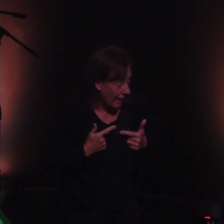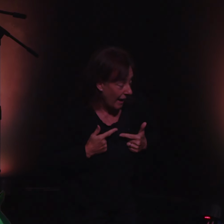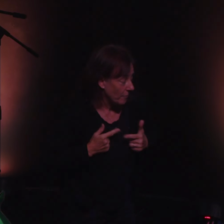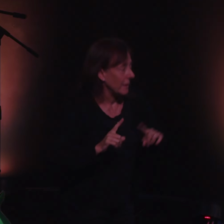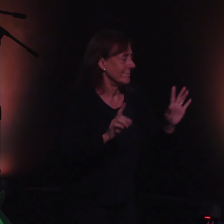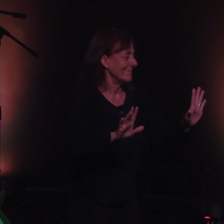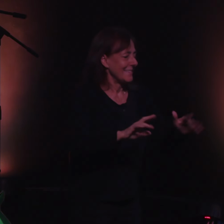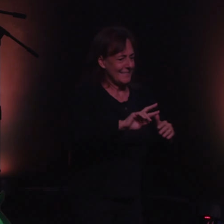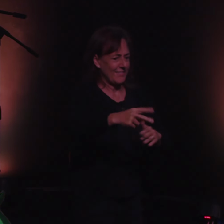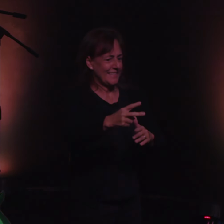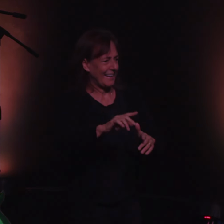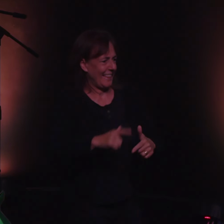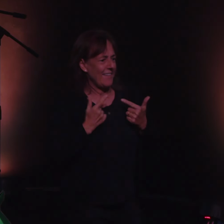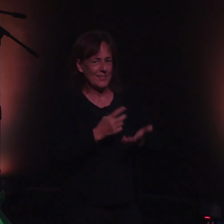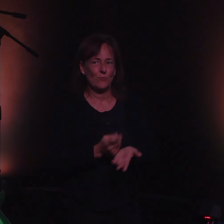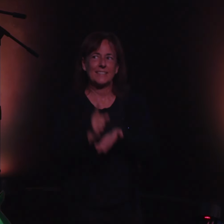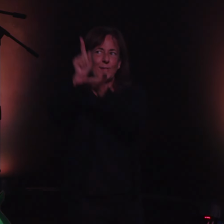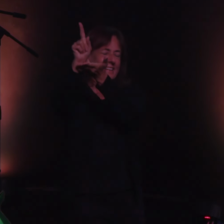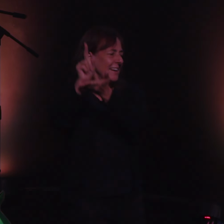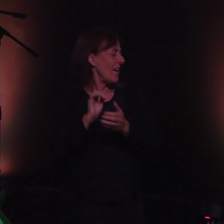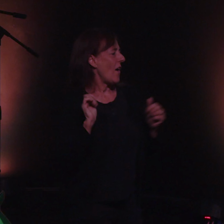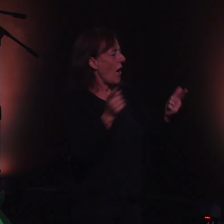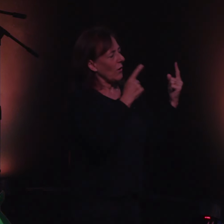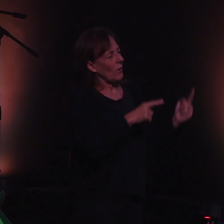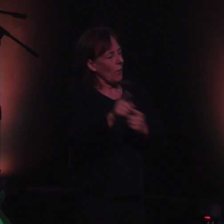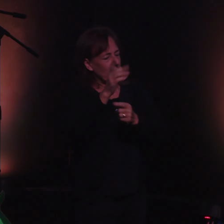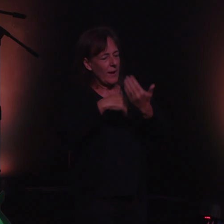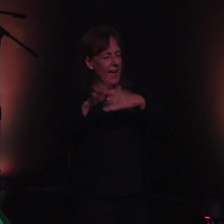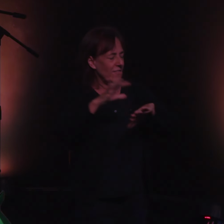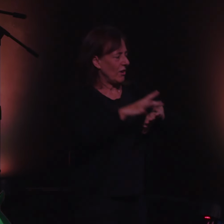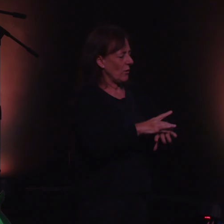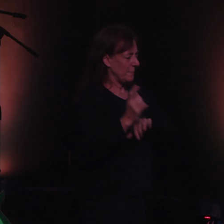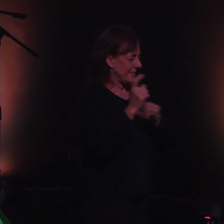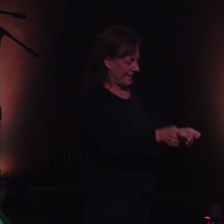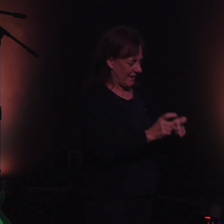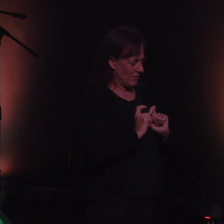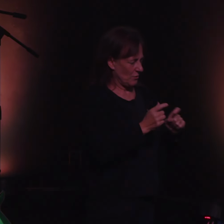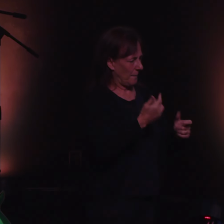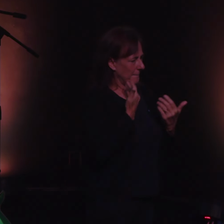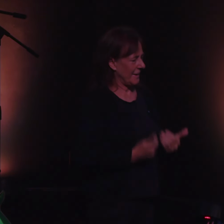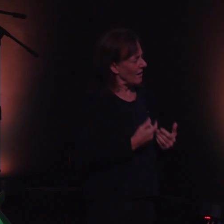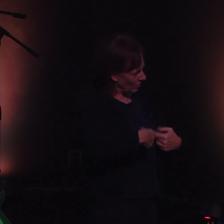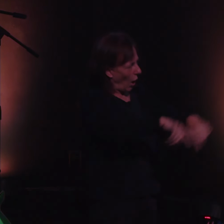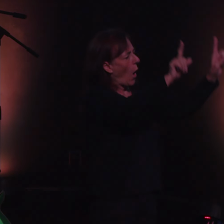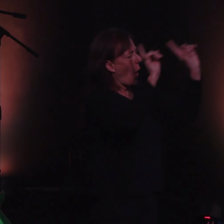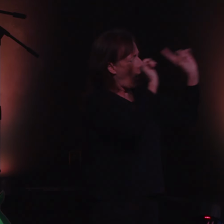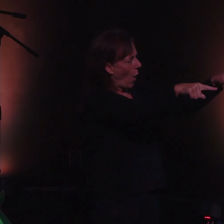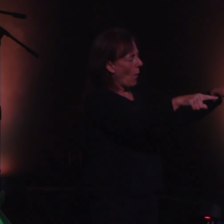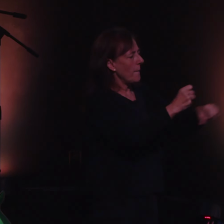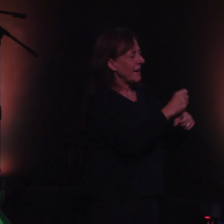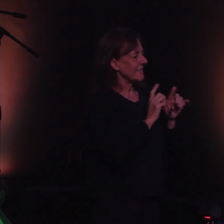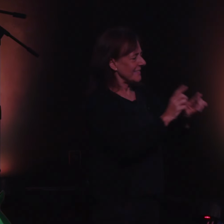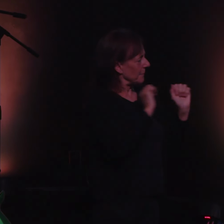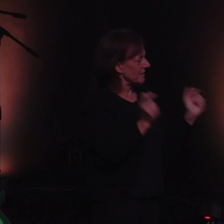his second life, as he's about to be resurrected, he says, "All authority in heaven and on earth has been given to me. Therefore, go and make disciples of